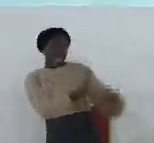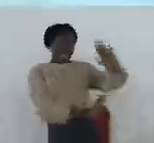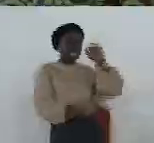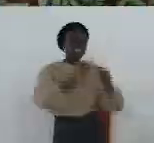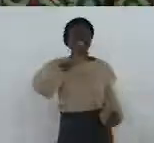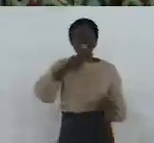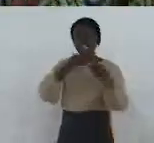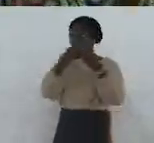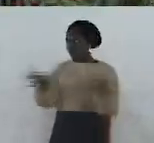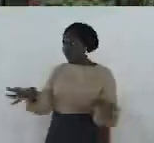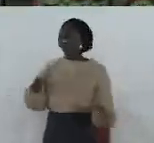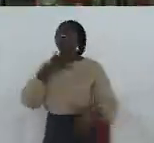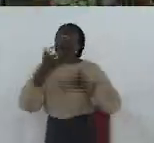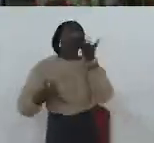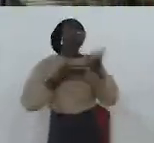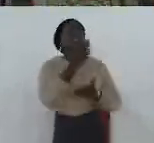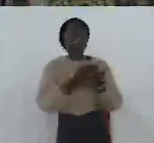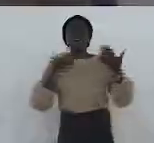shbody